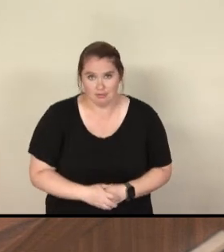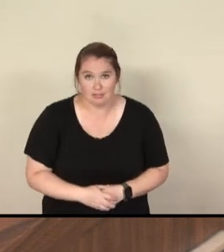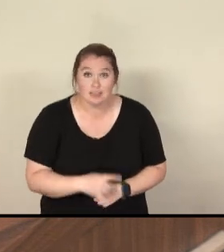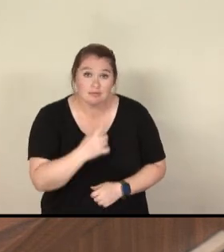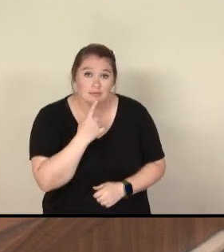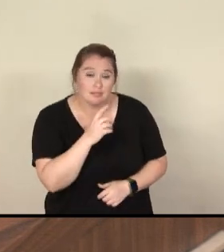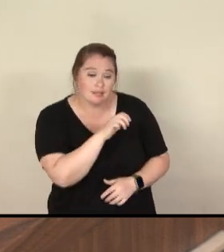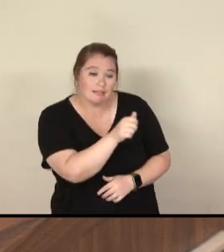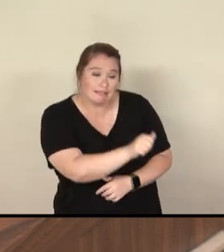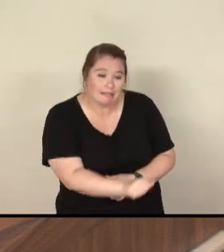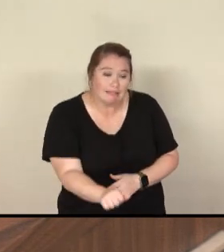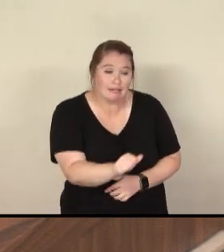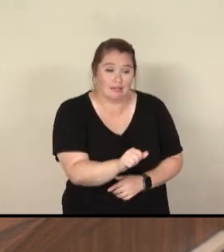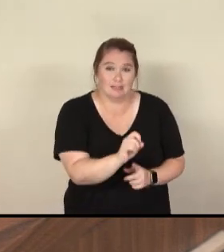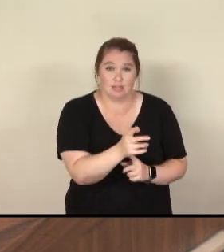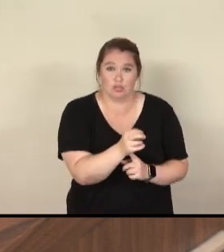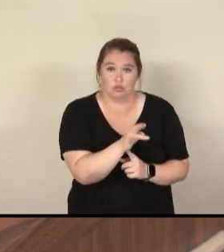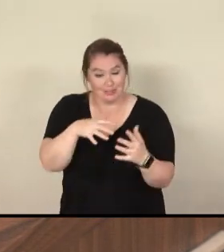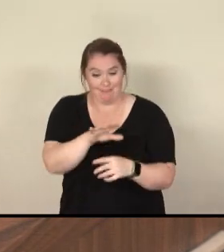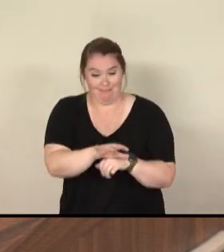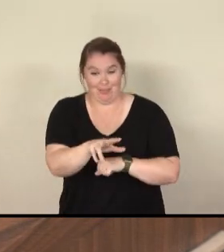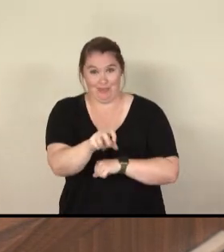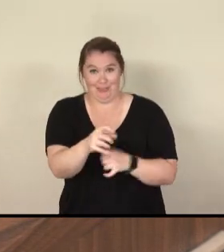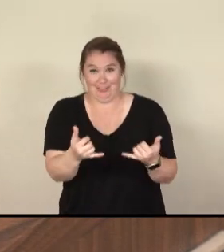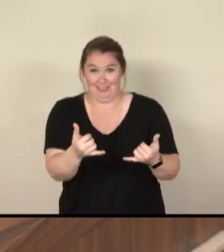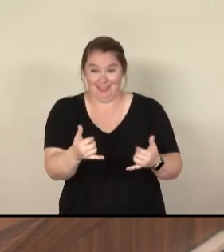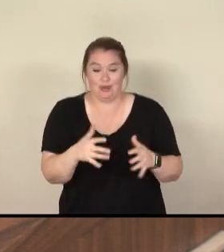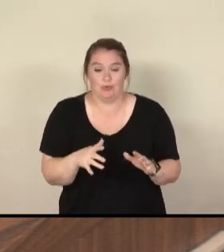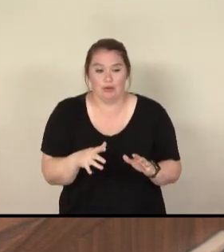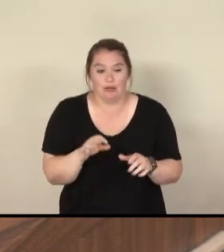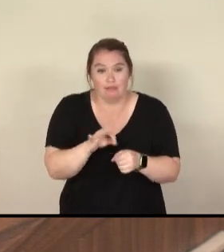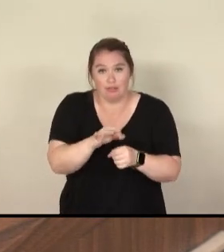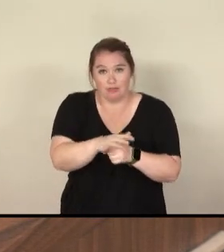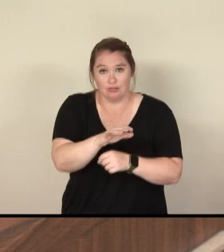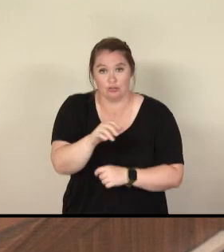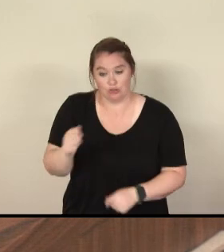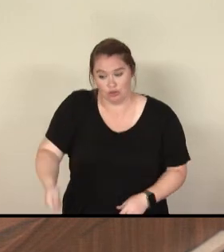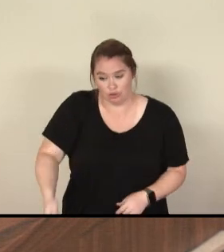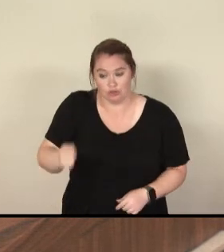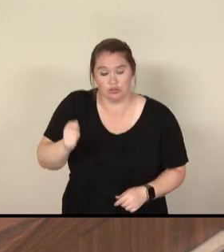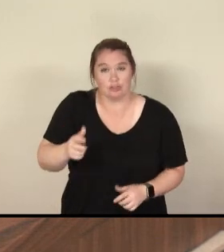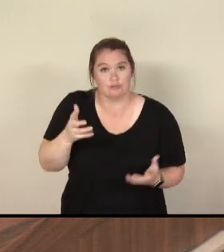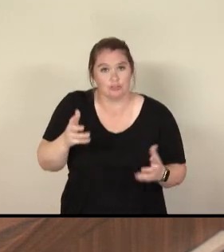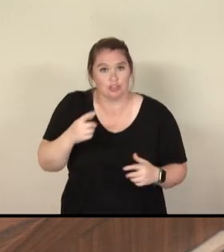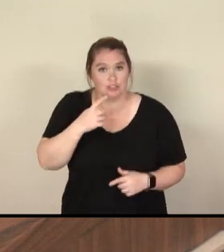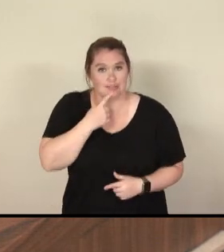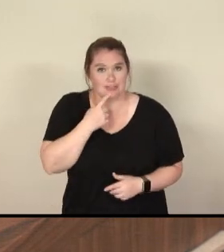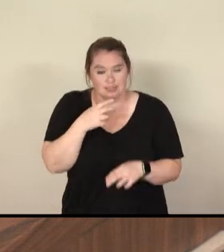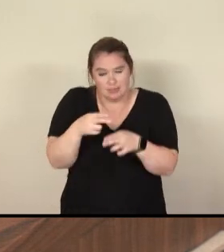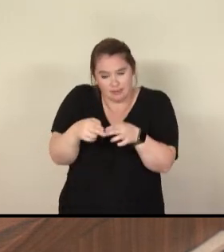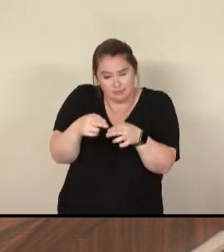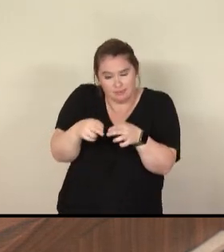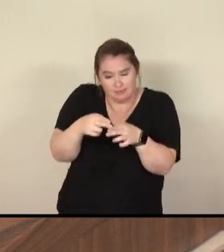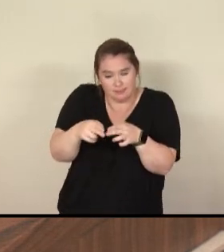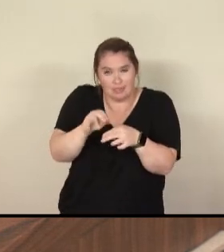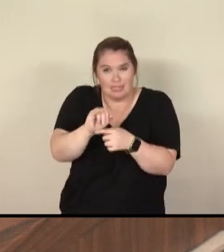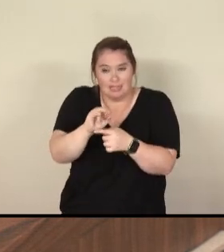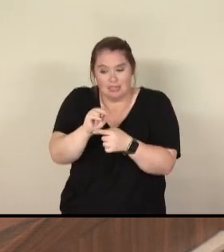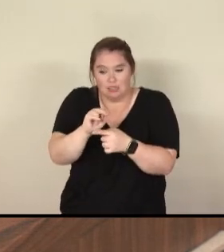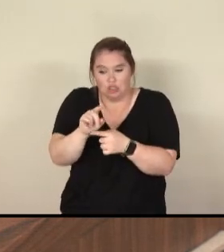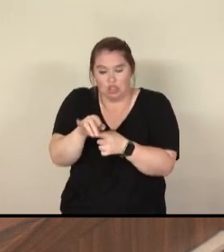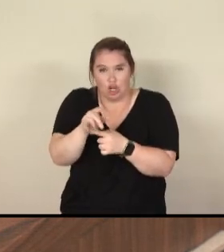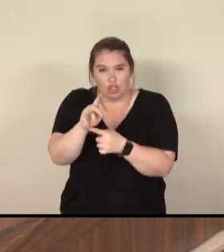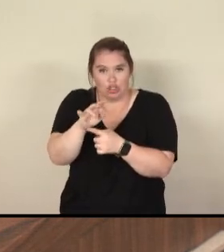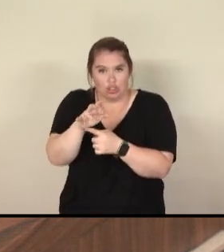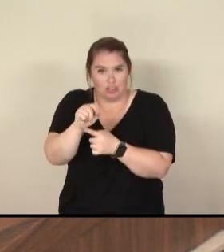any statutory requirement that they do so and we just learned that the judge granted the temporary injunction so